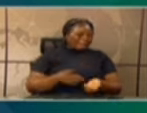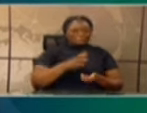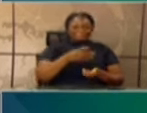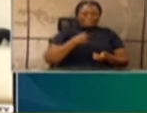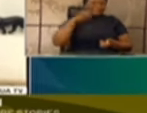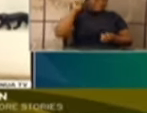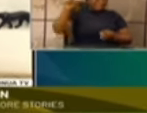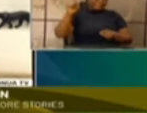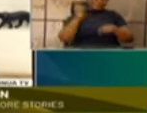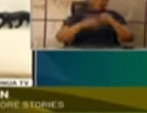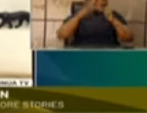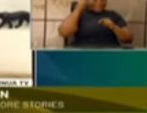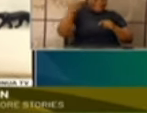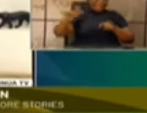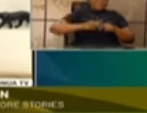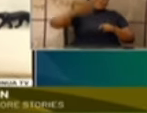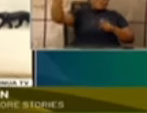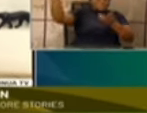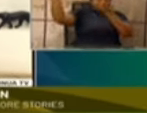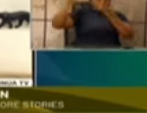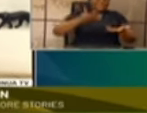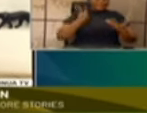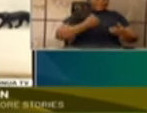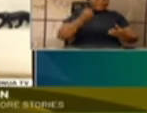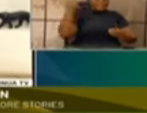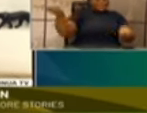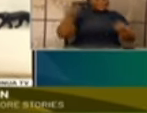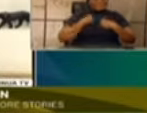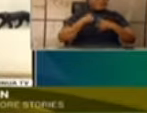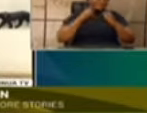ni Dubai ya odi bere no.